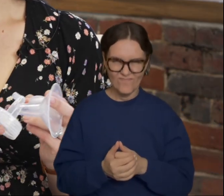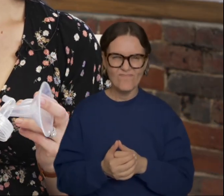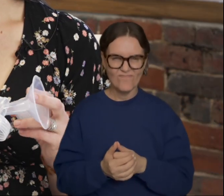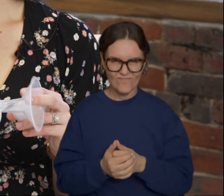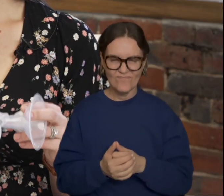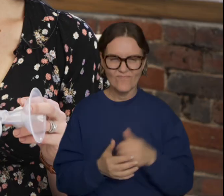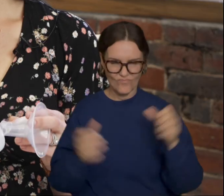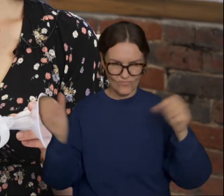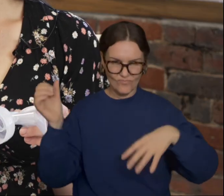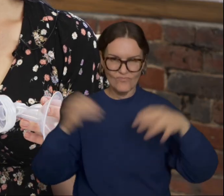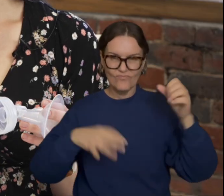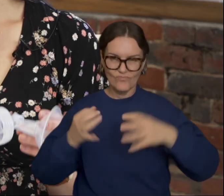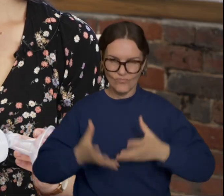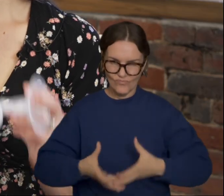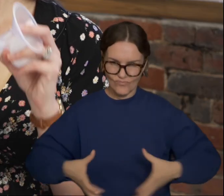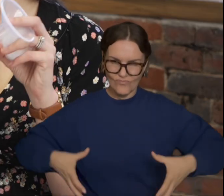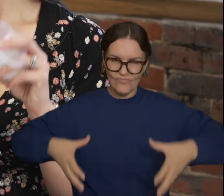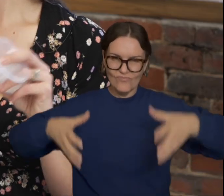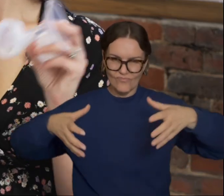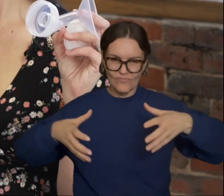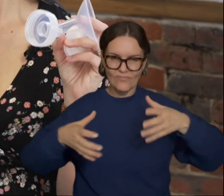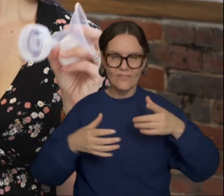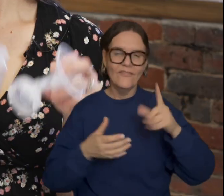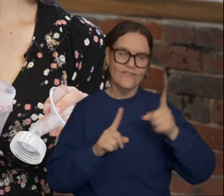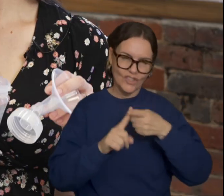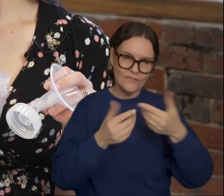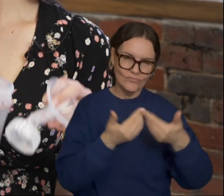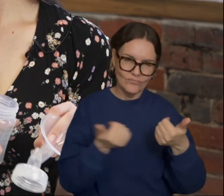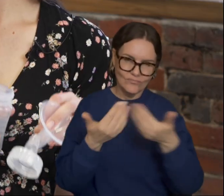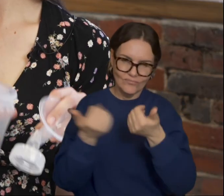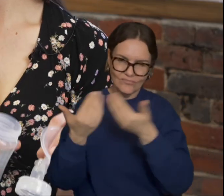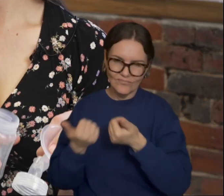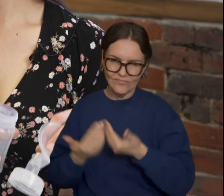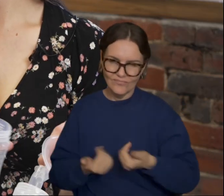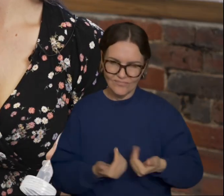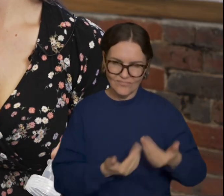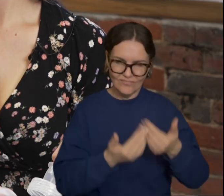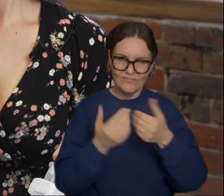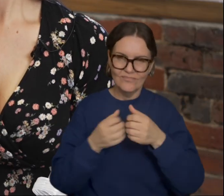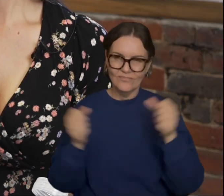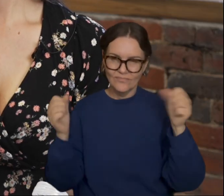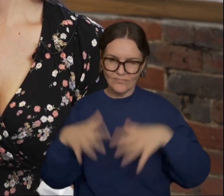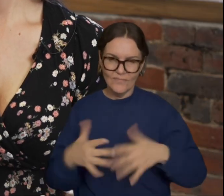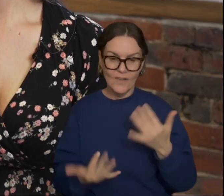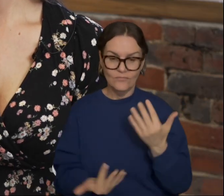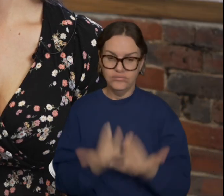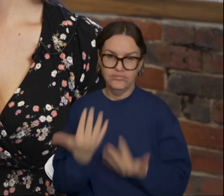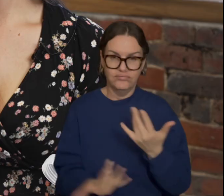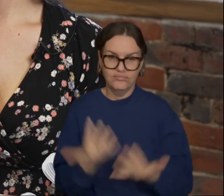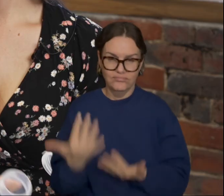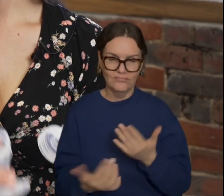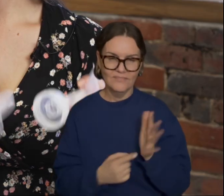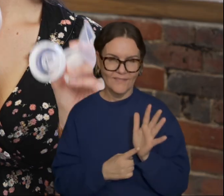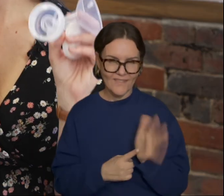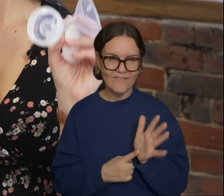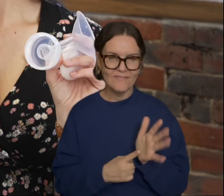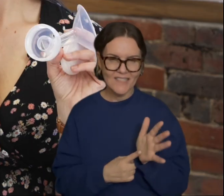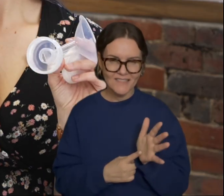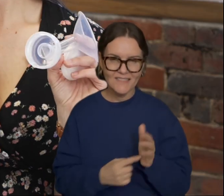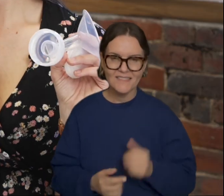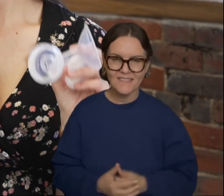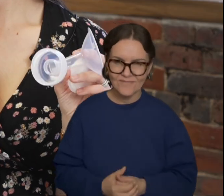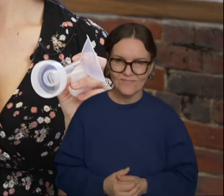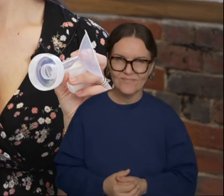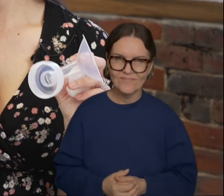would have washed them after your last pumping session, and you're gonna put them in a pot of boiling water. Now for Cimilre, all of these parts